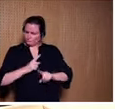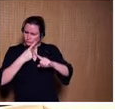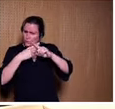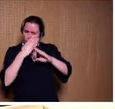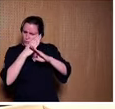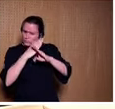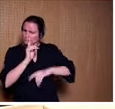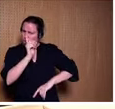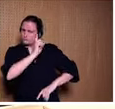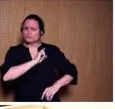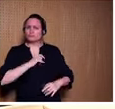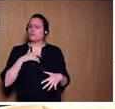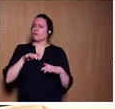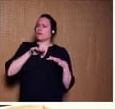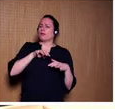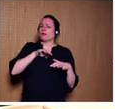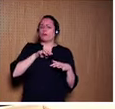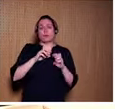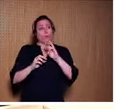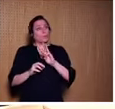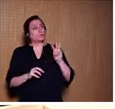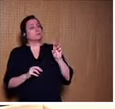Western countries. Queerness is